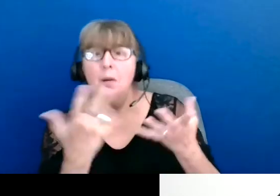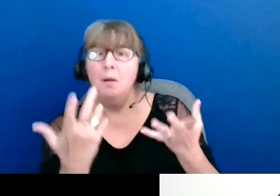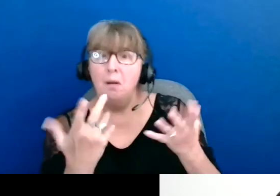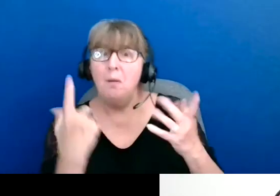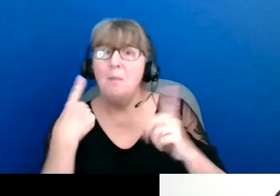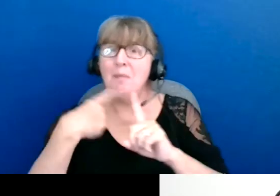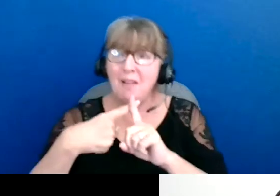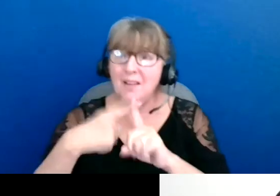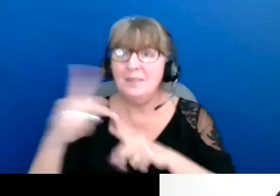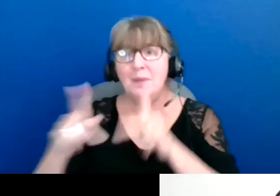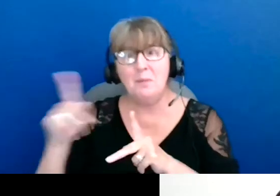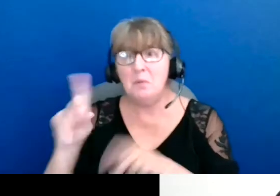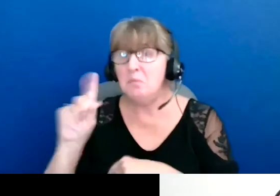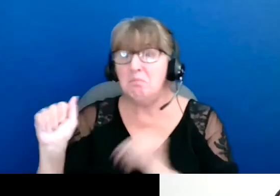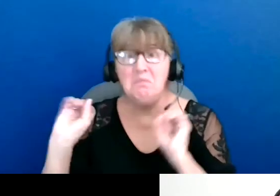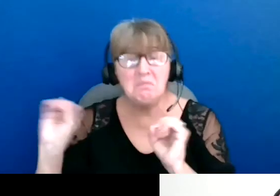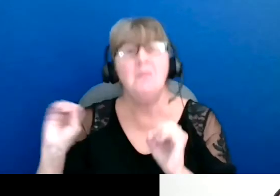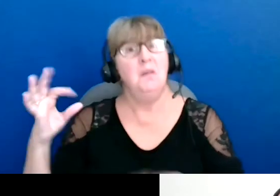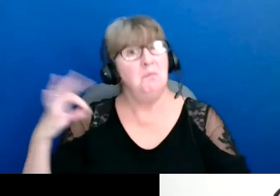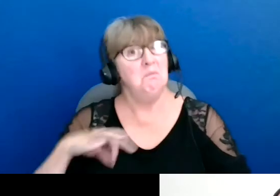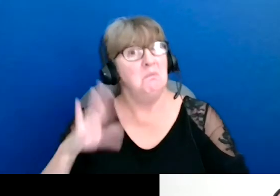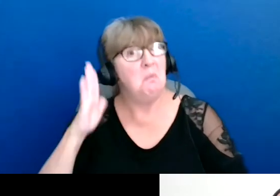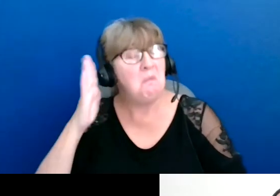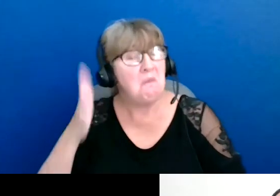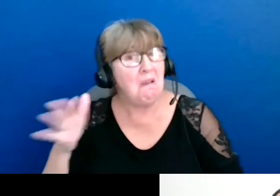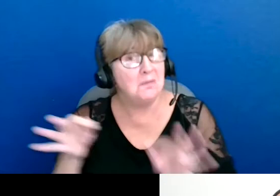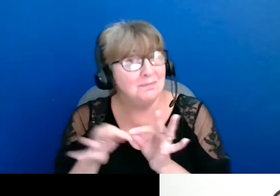So that's a little bit about me growing up in the Bay Area.